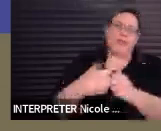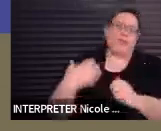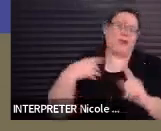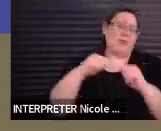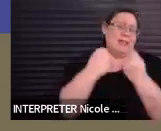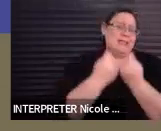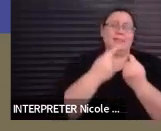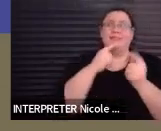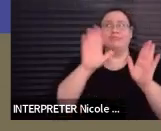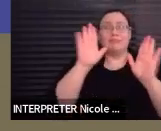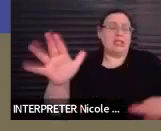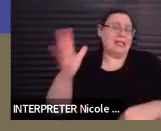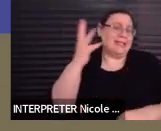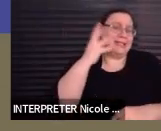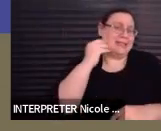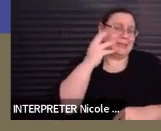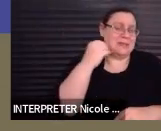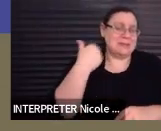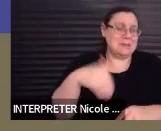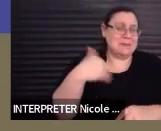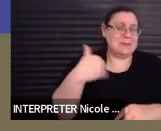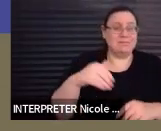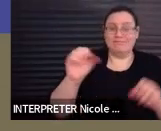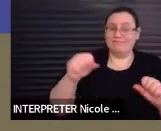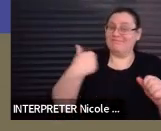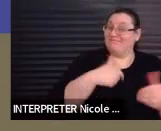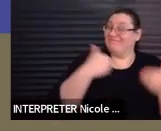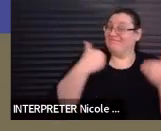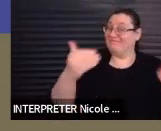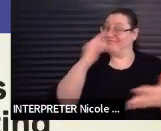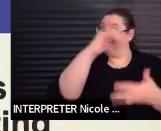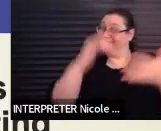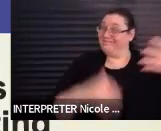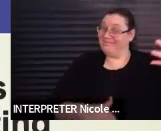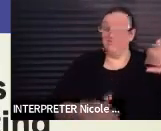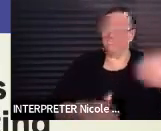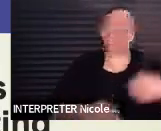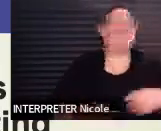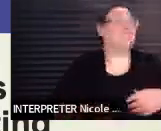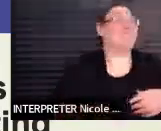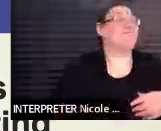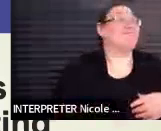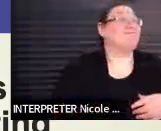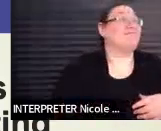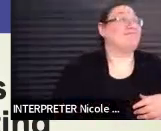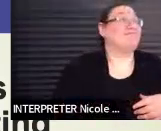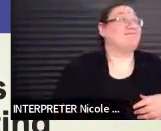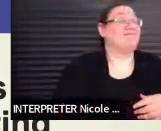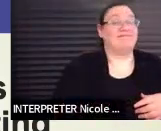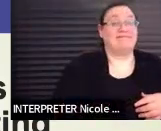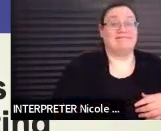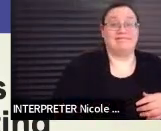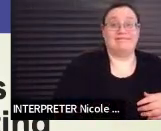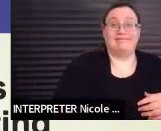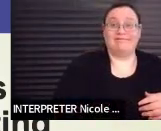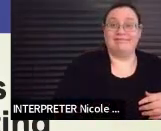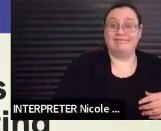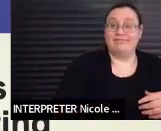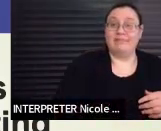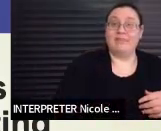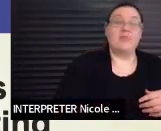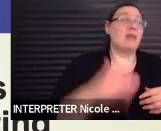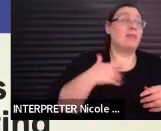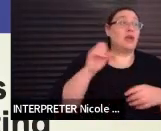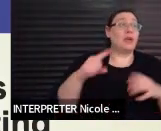really great experience, and yeah, so we'll just go ahead and go through this. My question to answer was summarize your team's